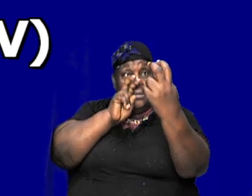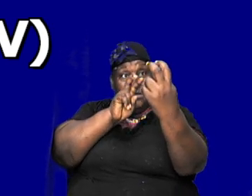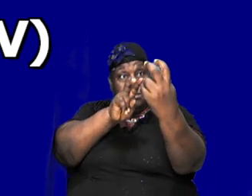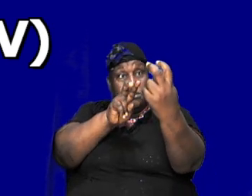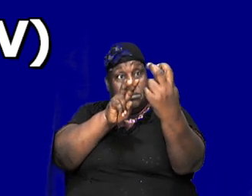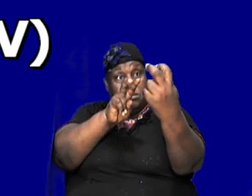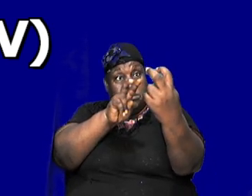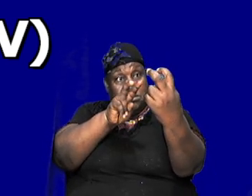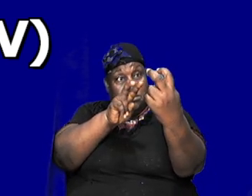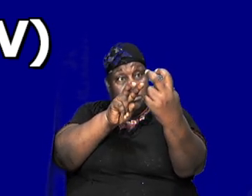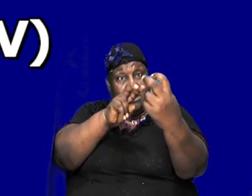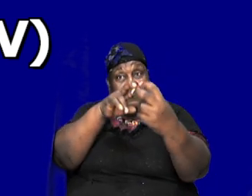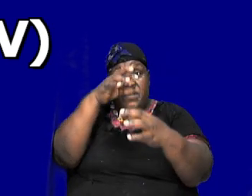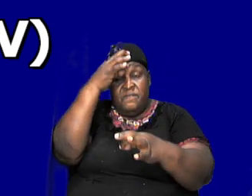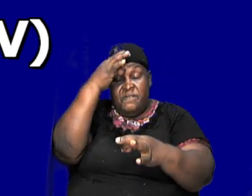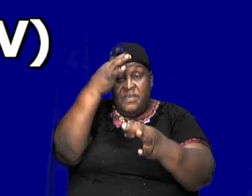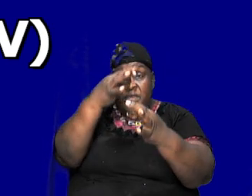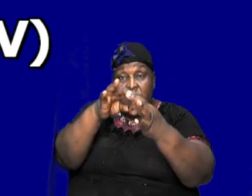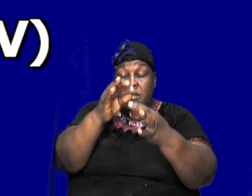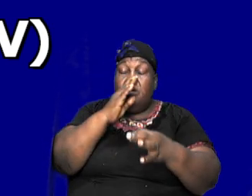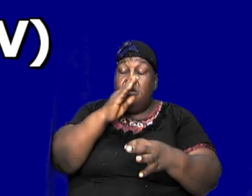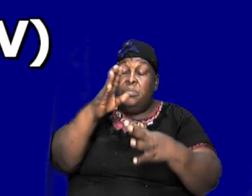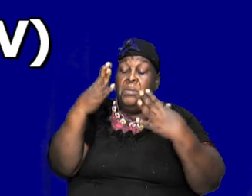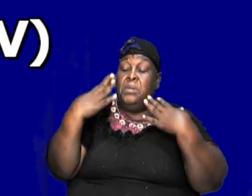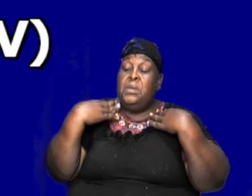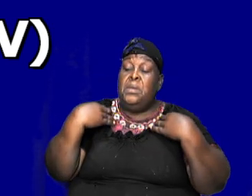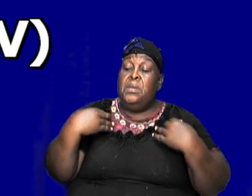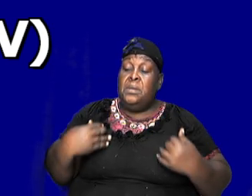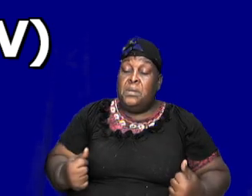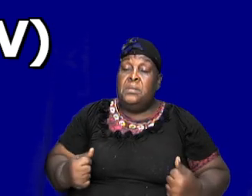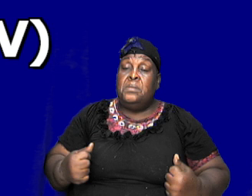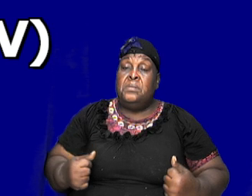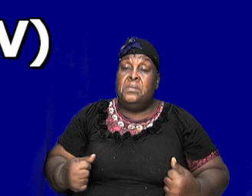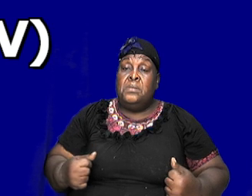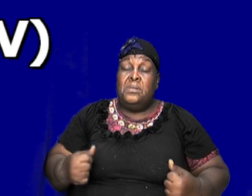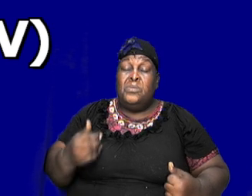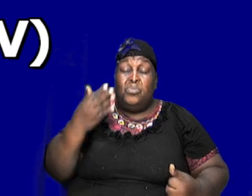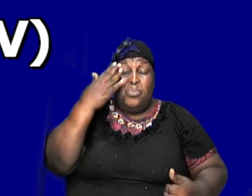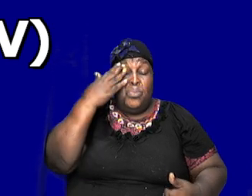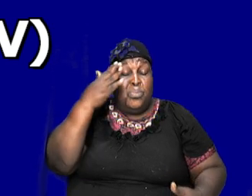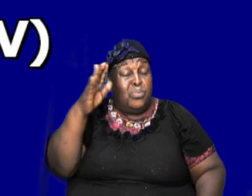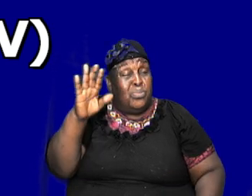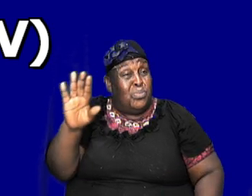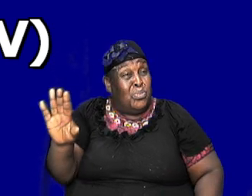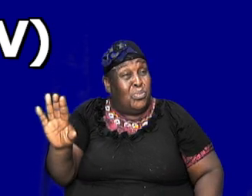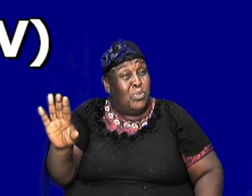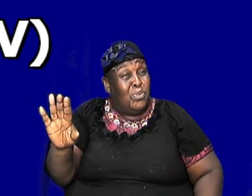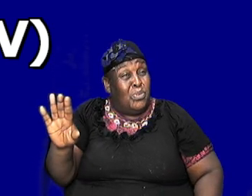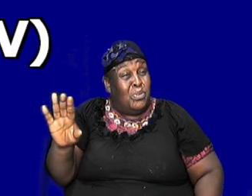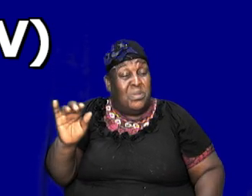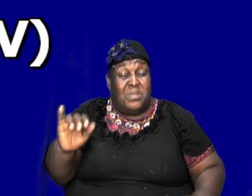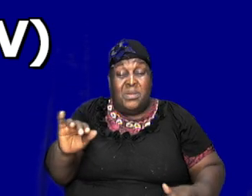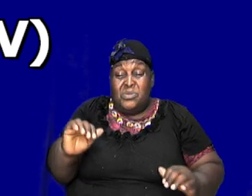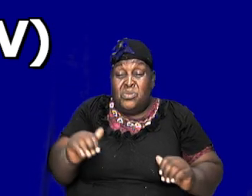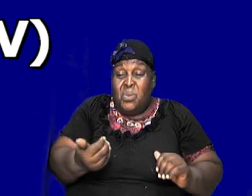man that he had the faith to be healed. Now, I don't know if that is how